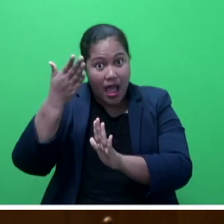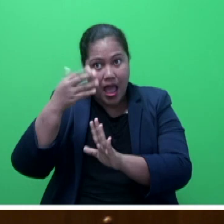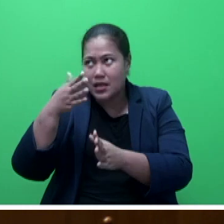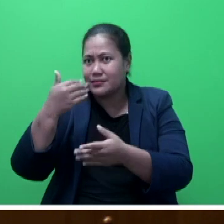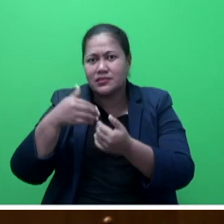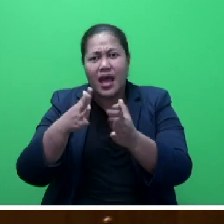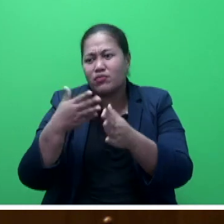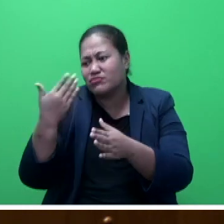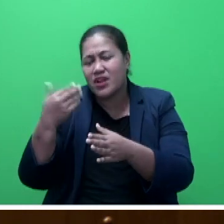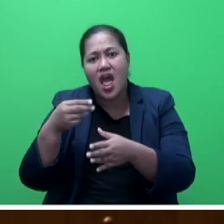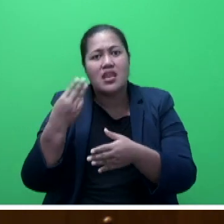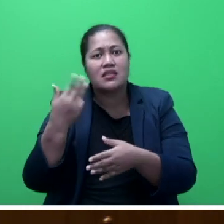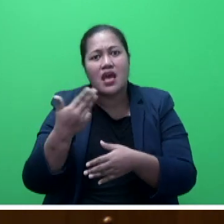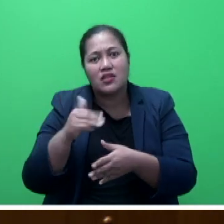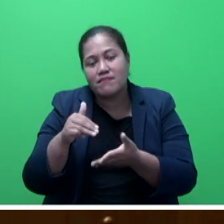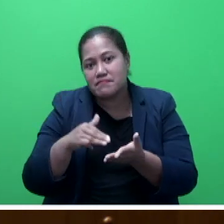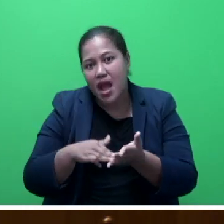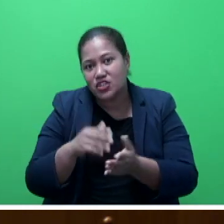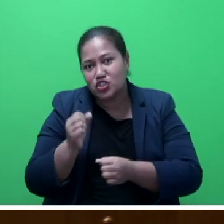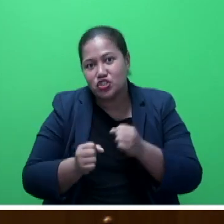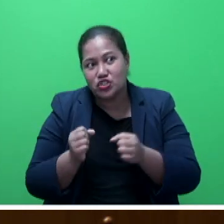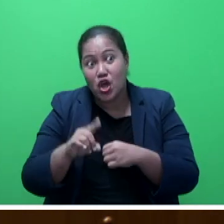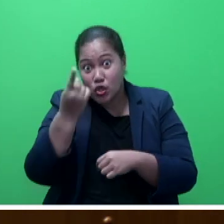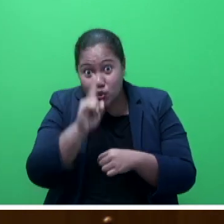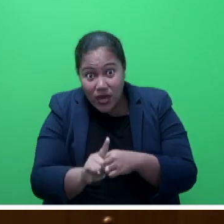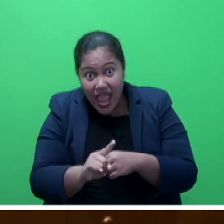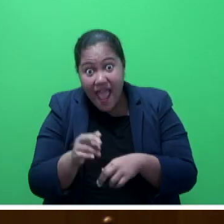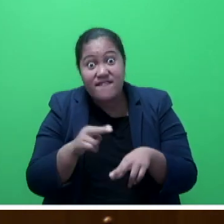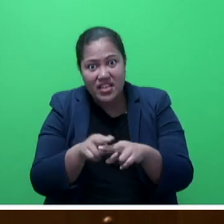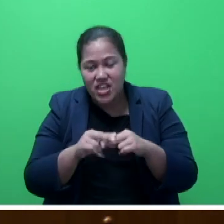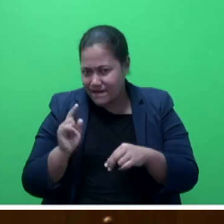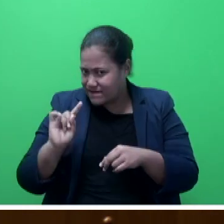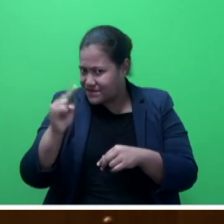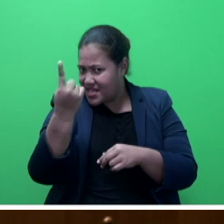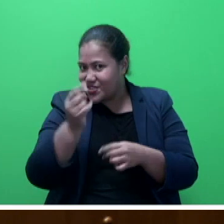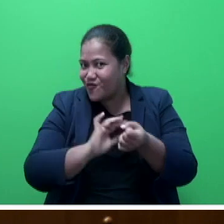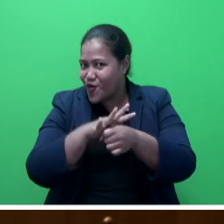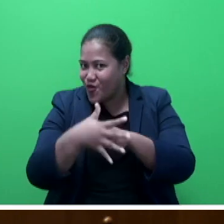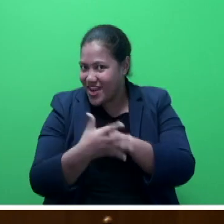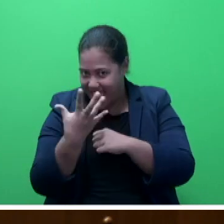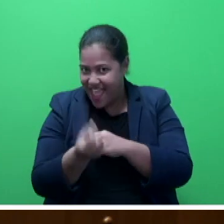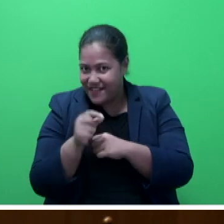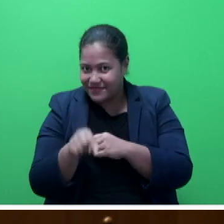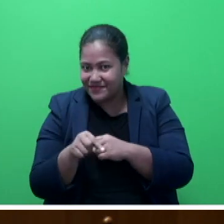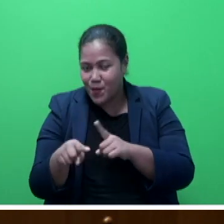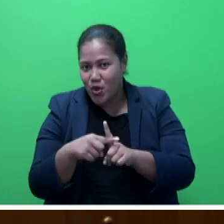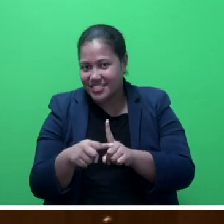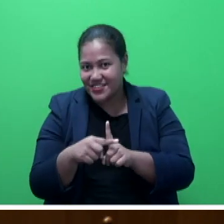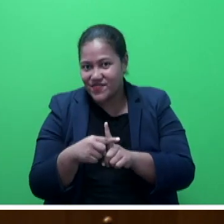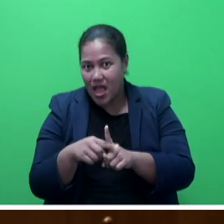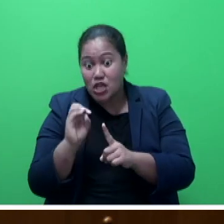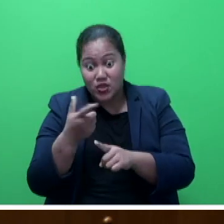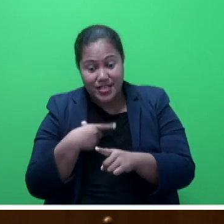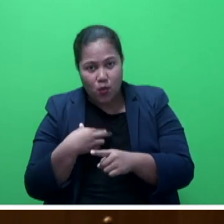March, the day Fiji recorded its first case of the coronavirus. While we have tightened our belt when it comes to